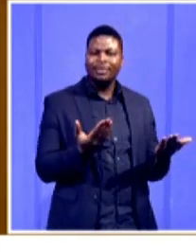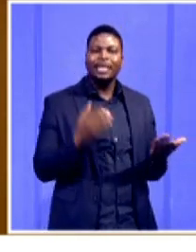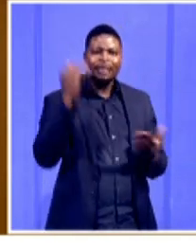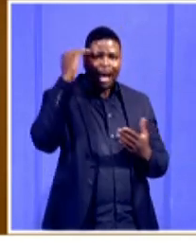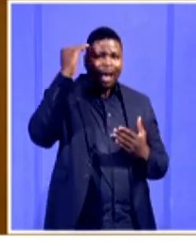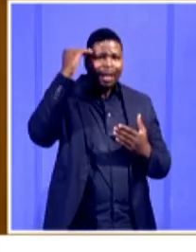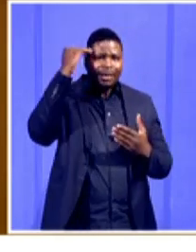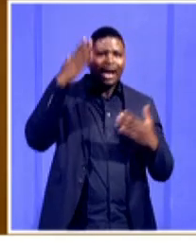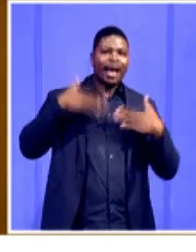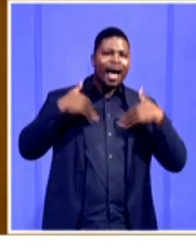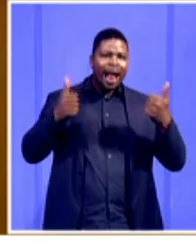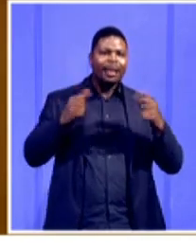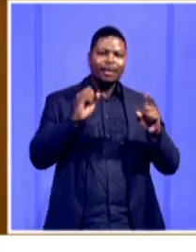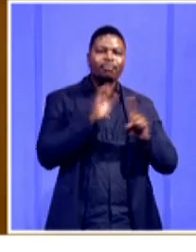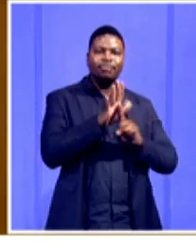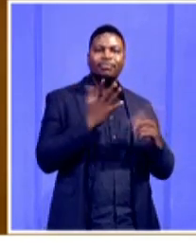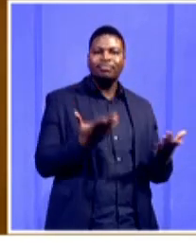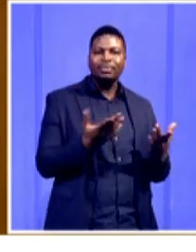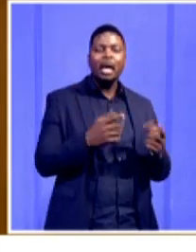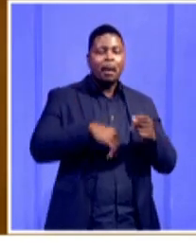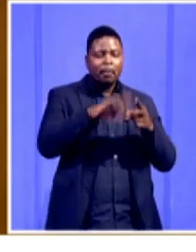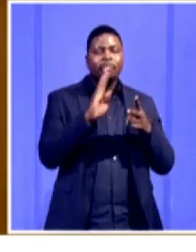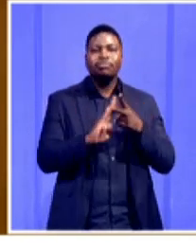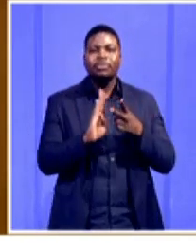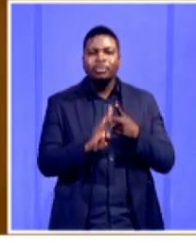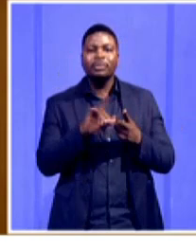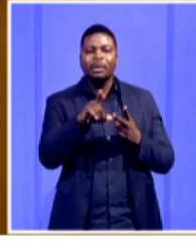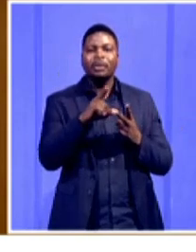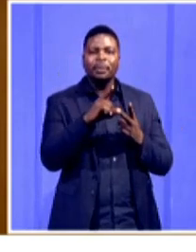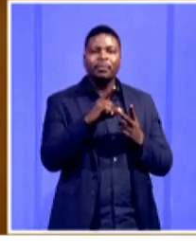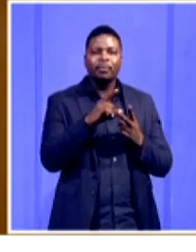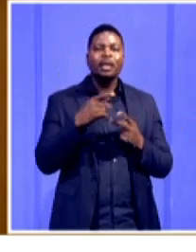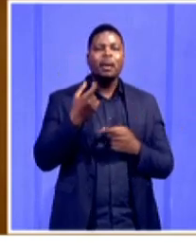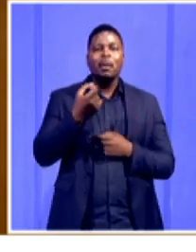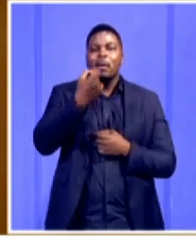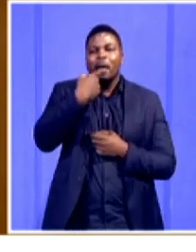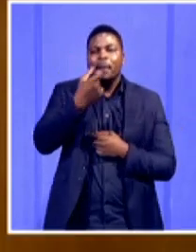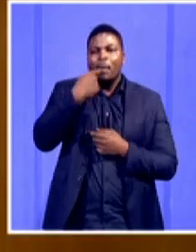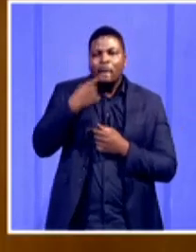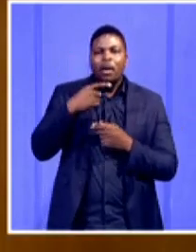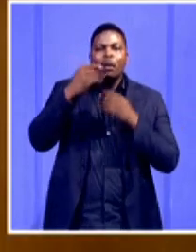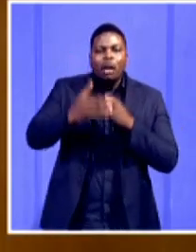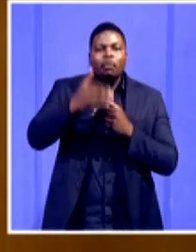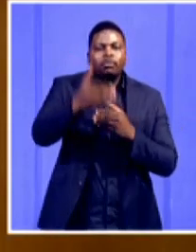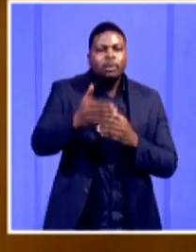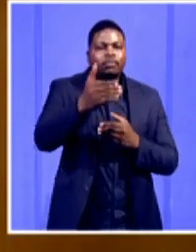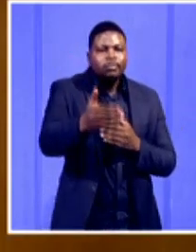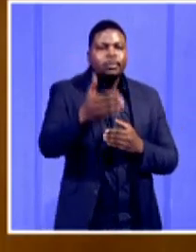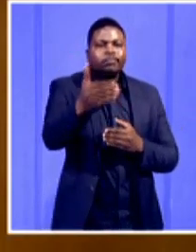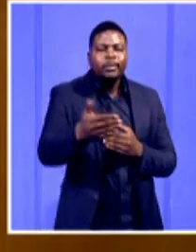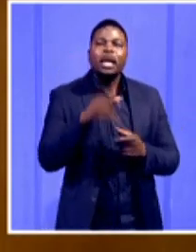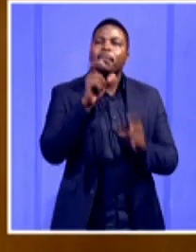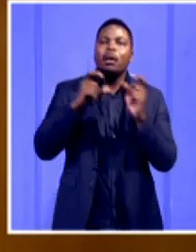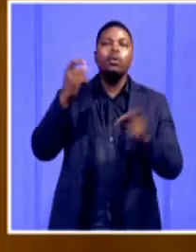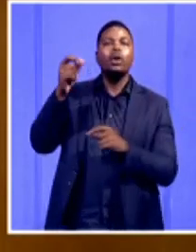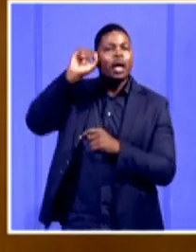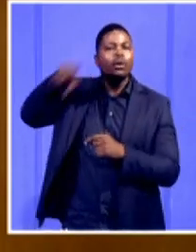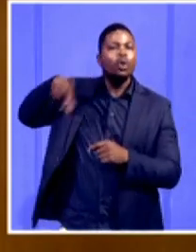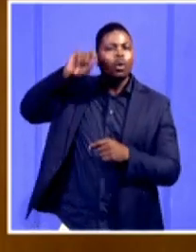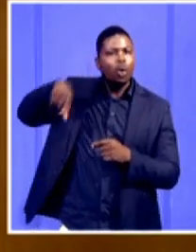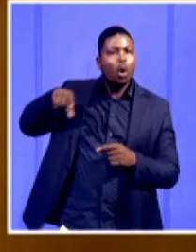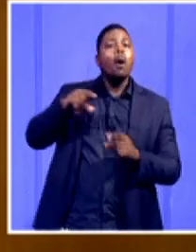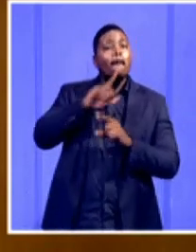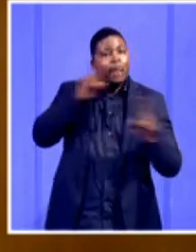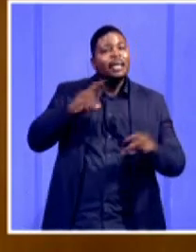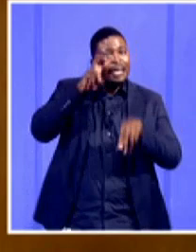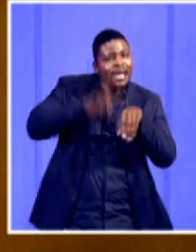us that we ignored chronic treatment of chronic illnesses. You need more nurses to take care of that. And that happened because